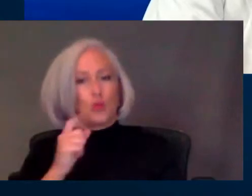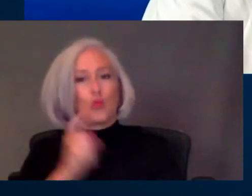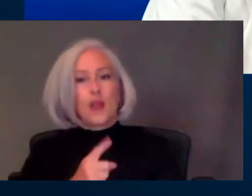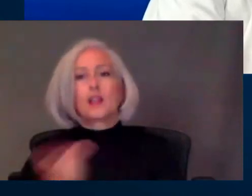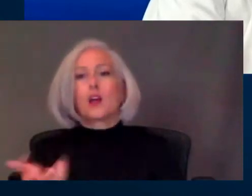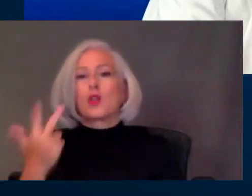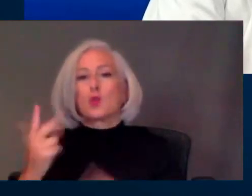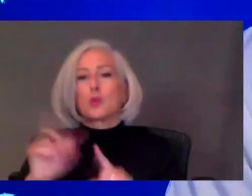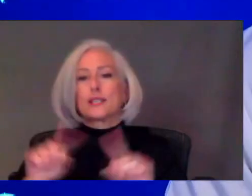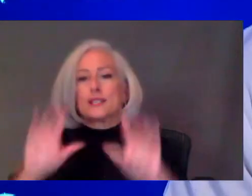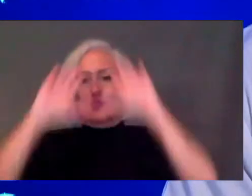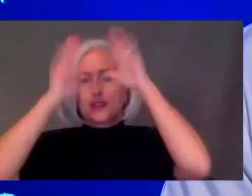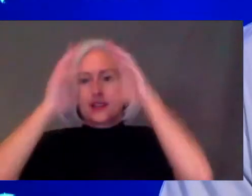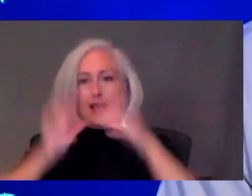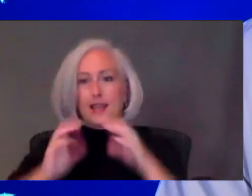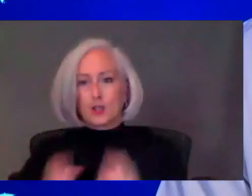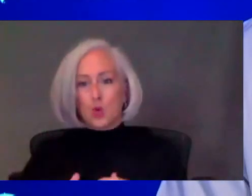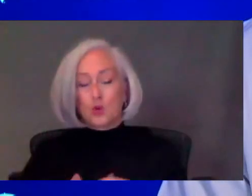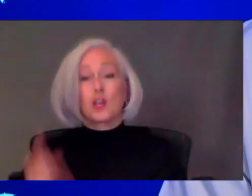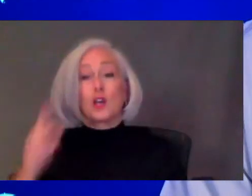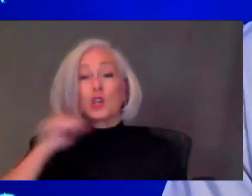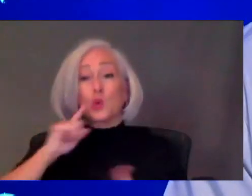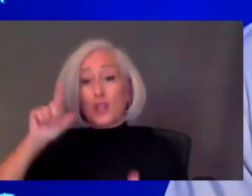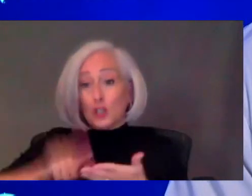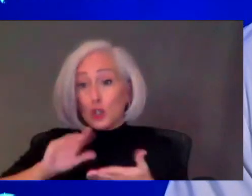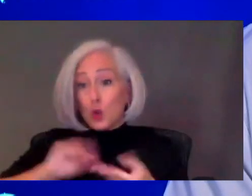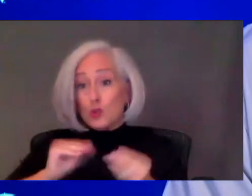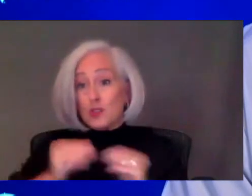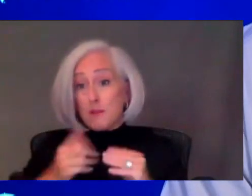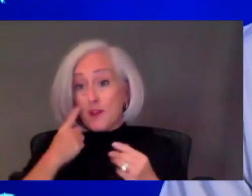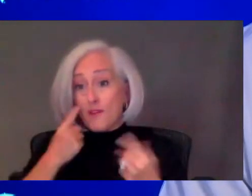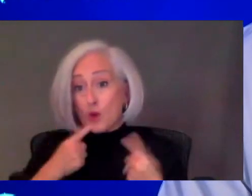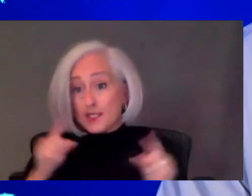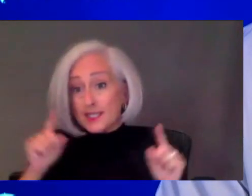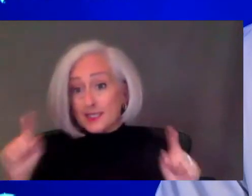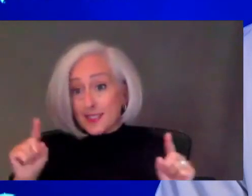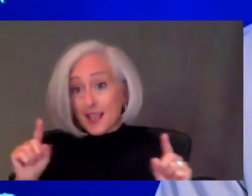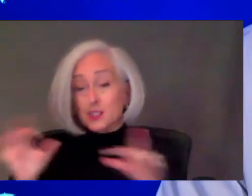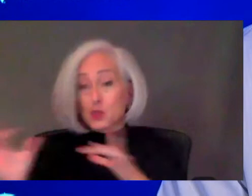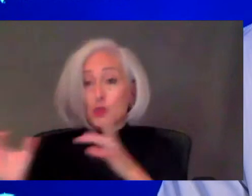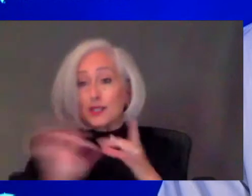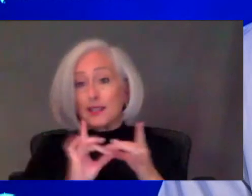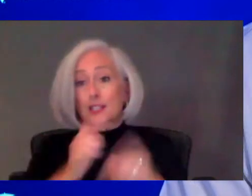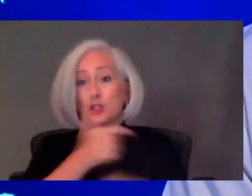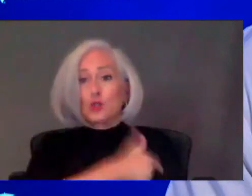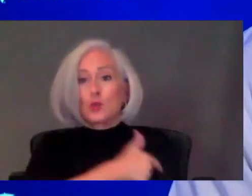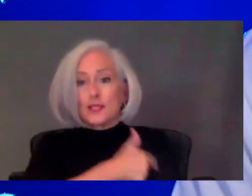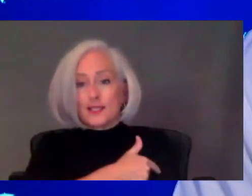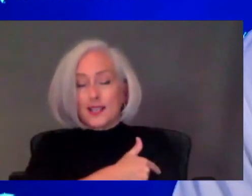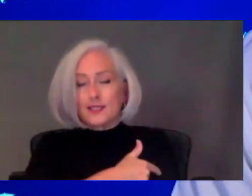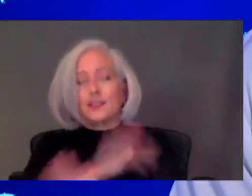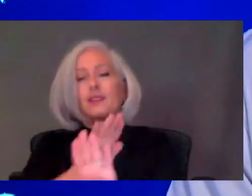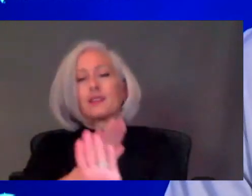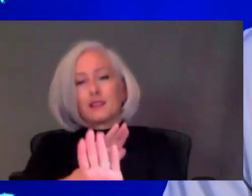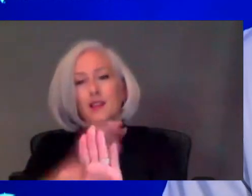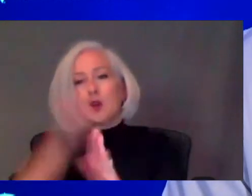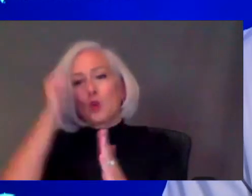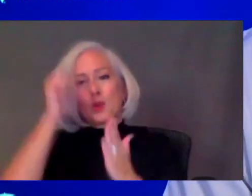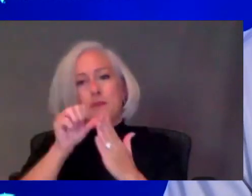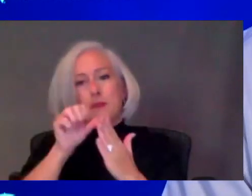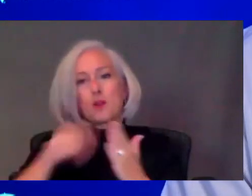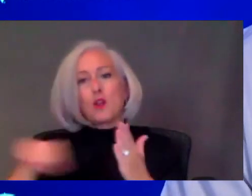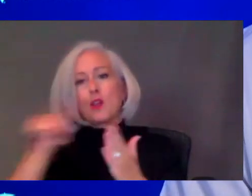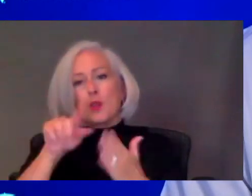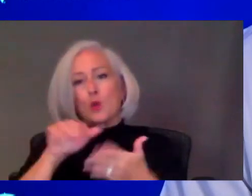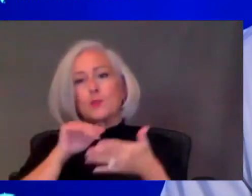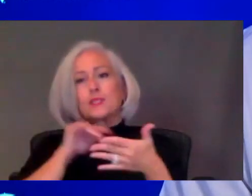that we have, very good peer-reviewed data, just as Dr. Stites said, you really continue to stay in that 85